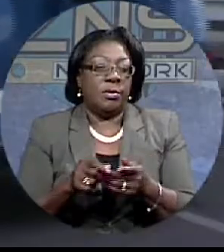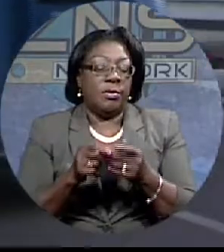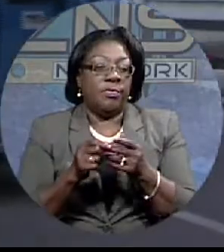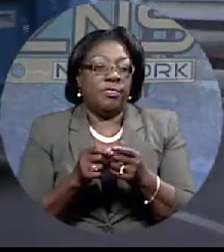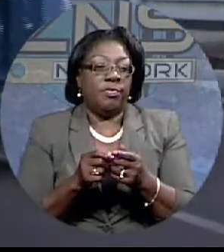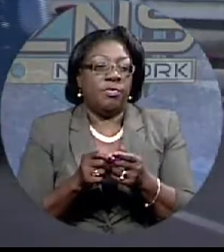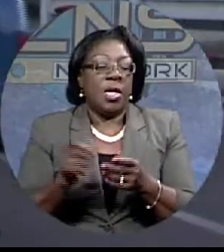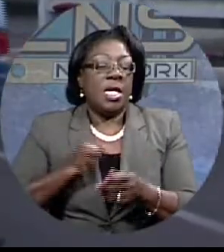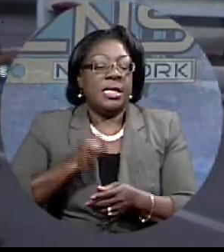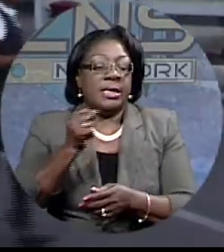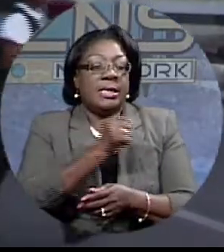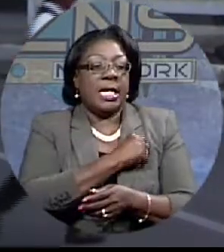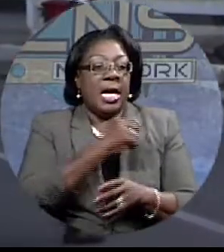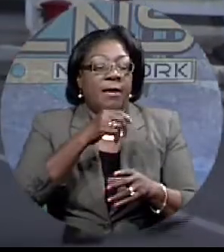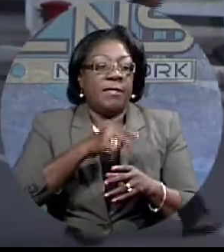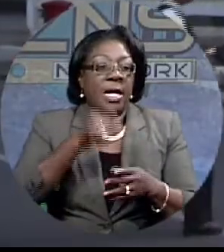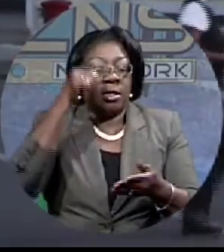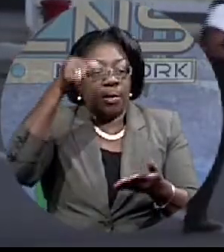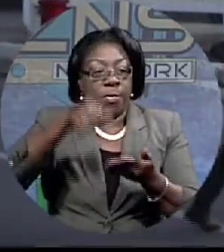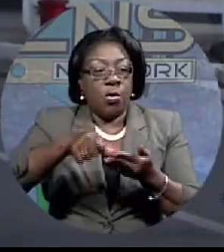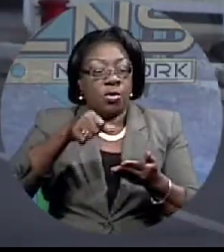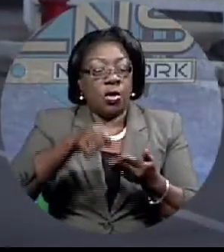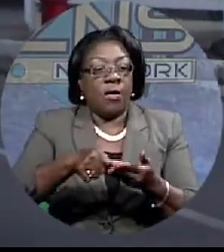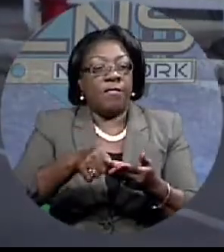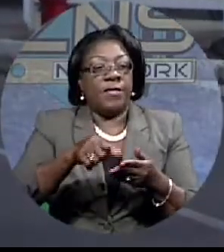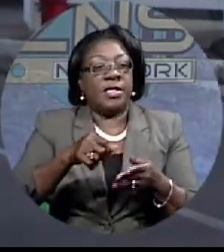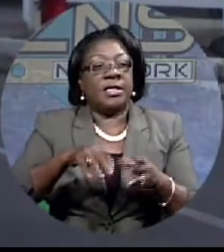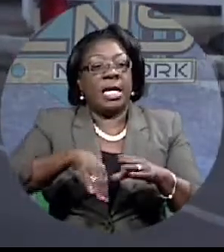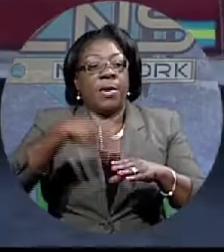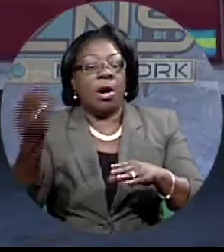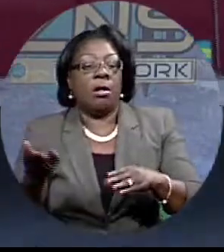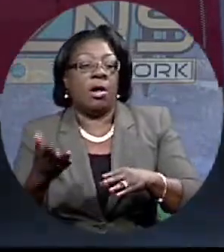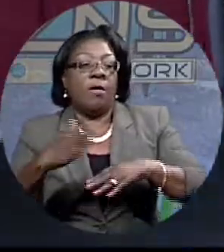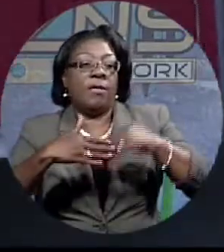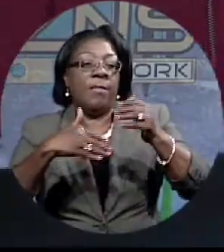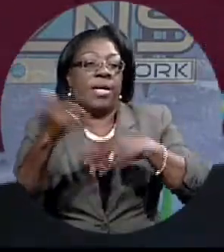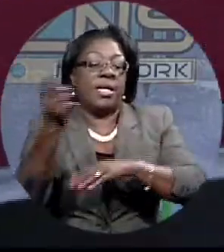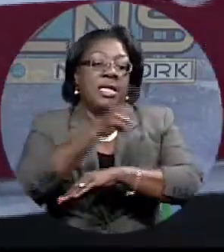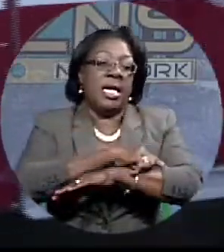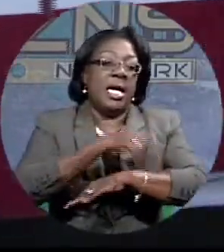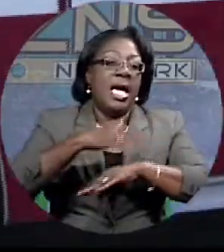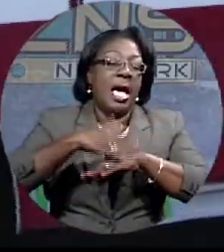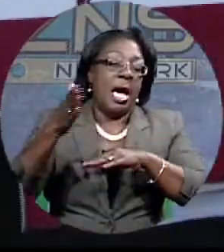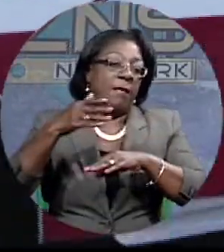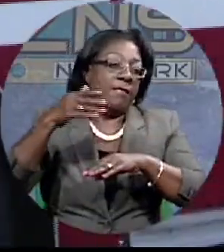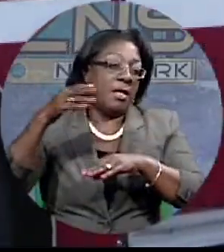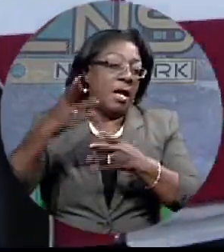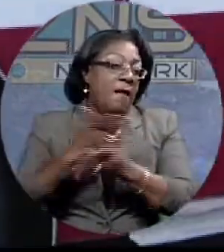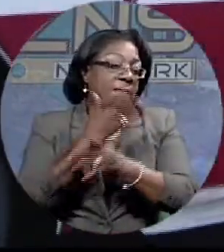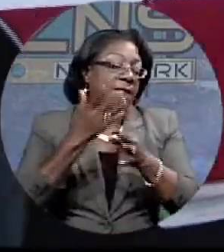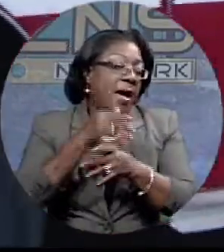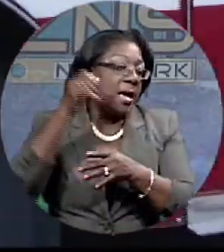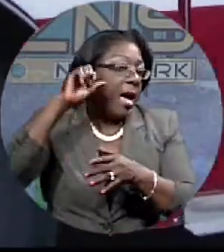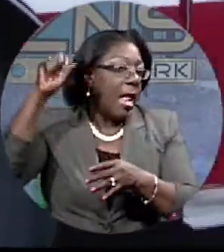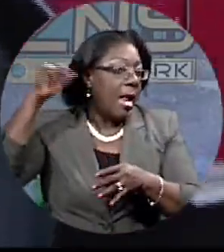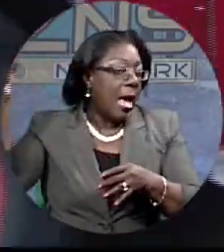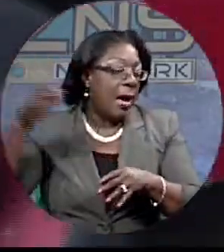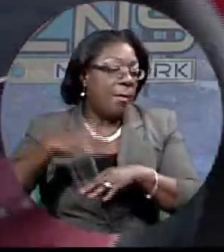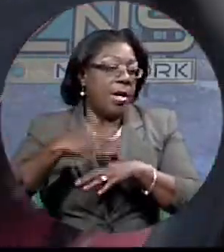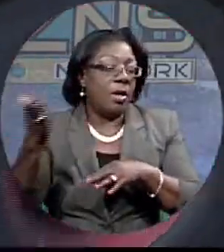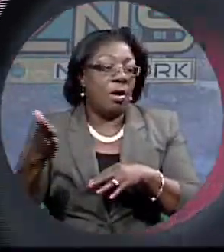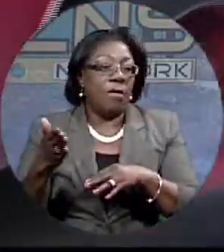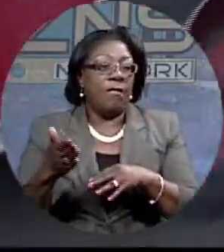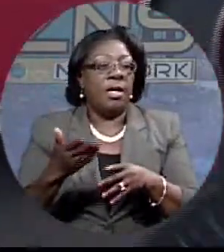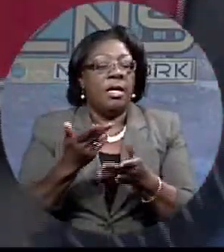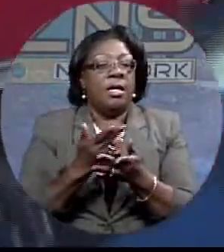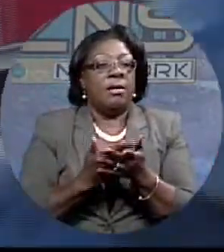Staff at the post office evacuated the building today after the fire alarm reportedly went off. Hundreds of staffers from the offices